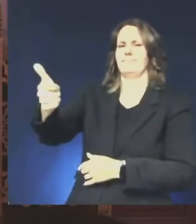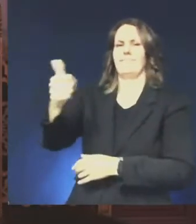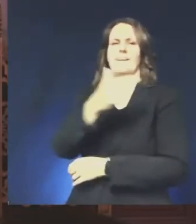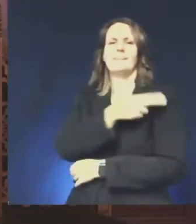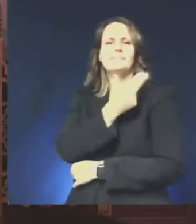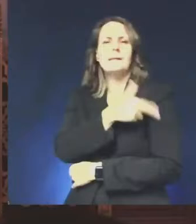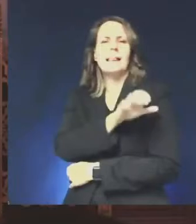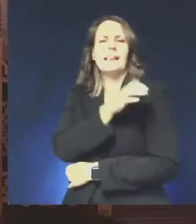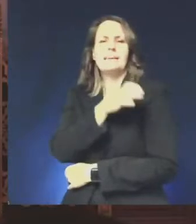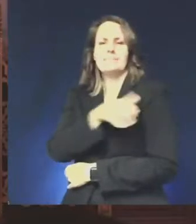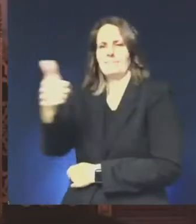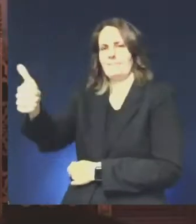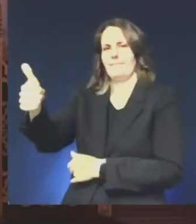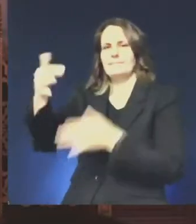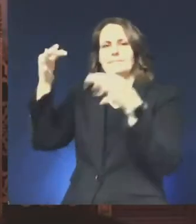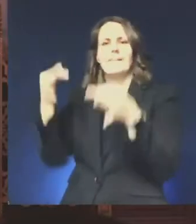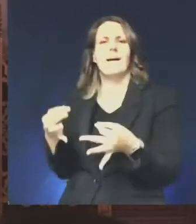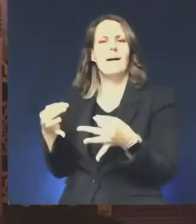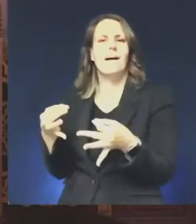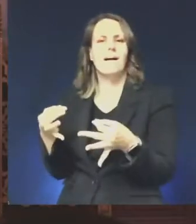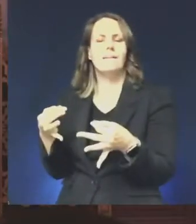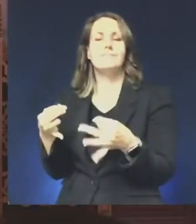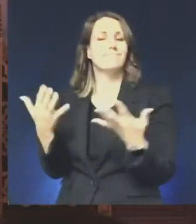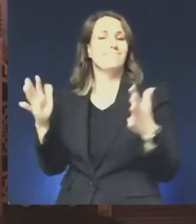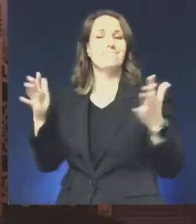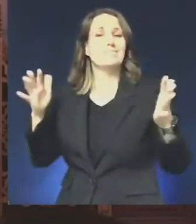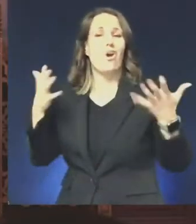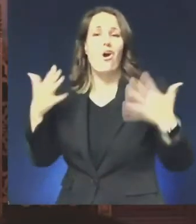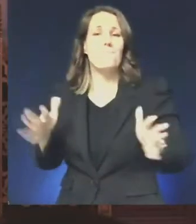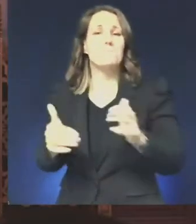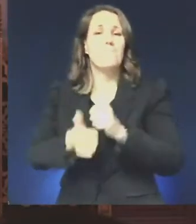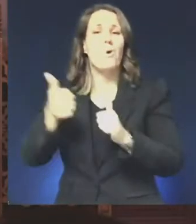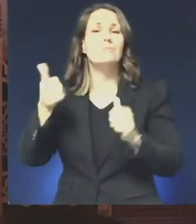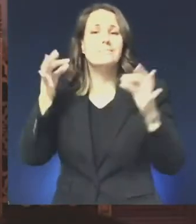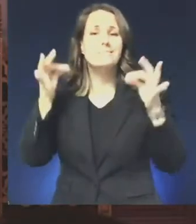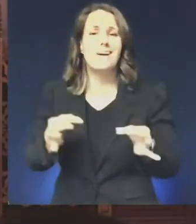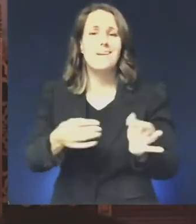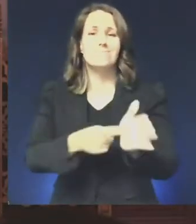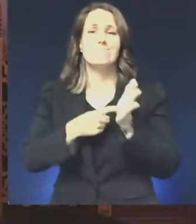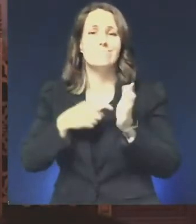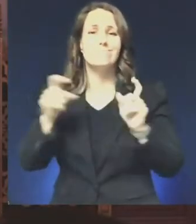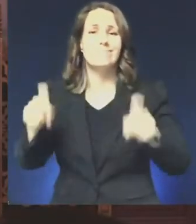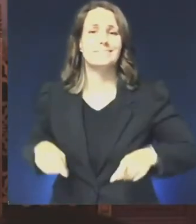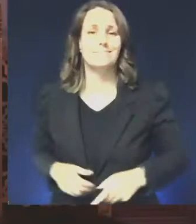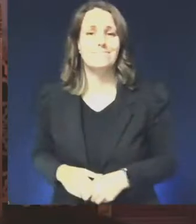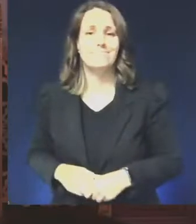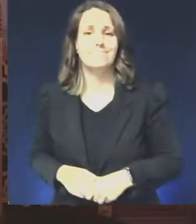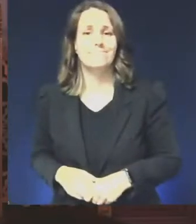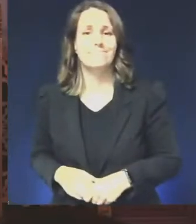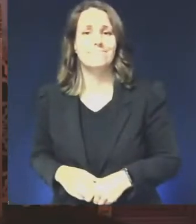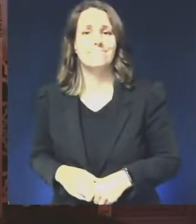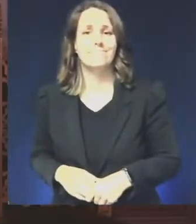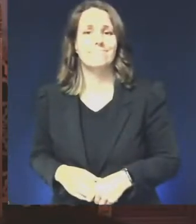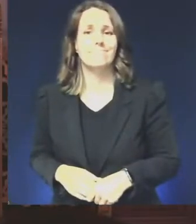an employers, that is the place where I believe those decisions should be made. And you've